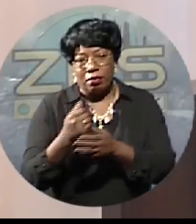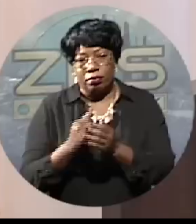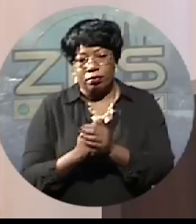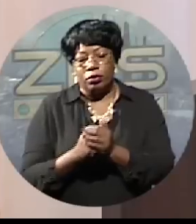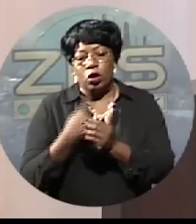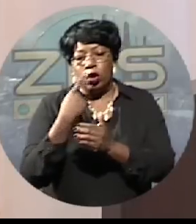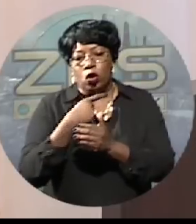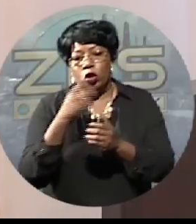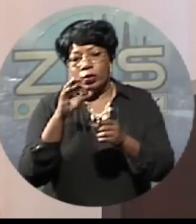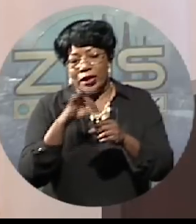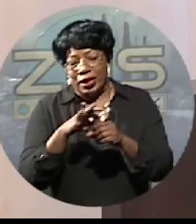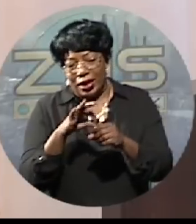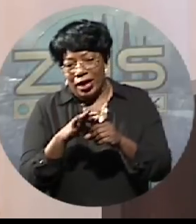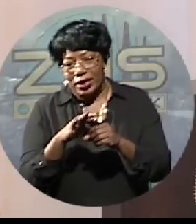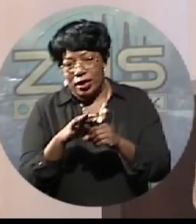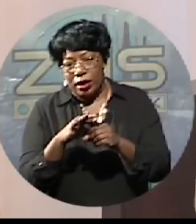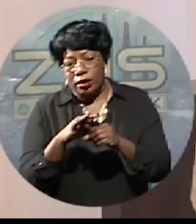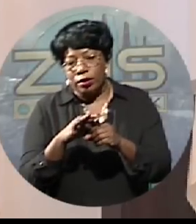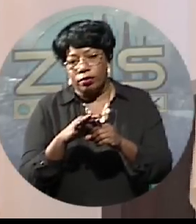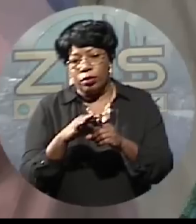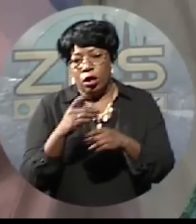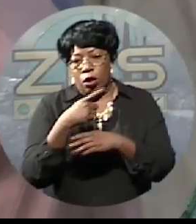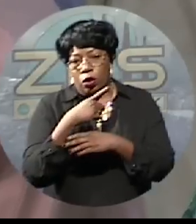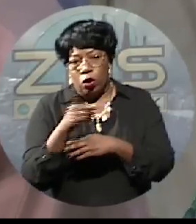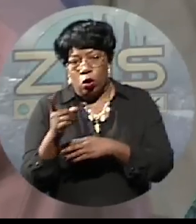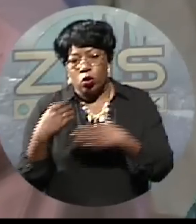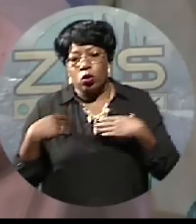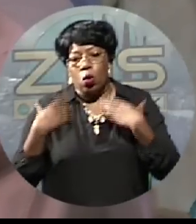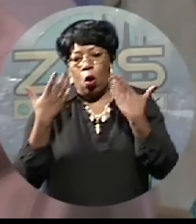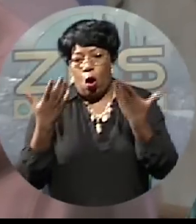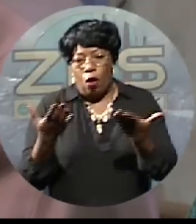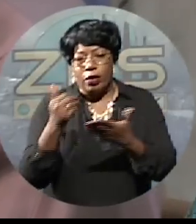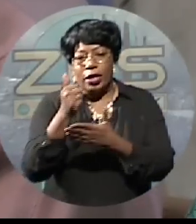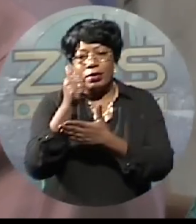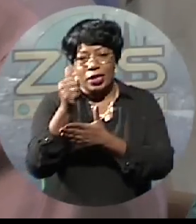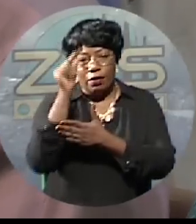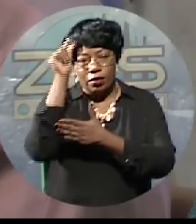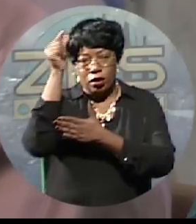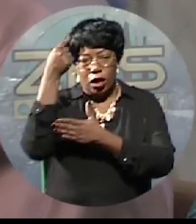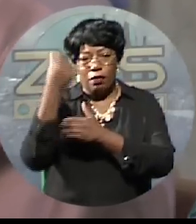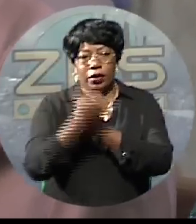need to know that those who offer themselves will govern the country